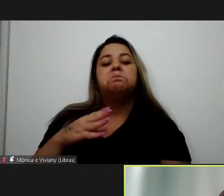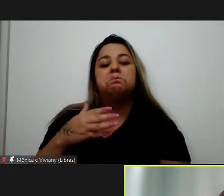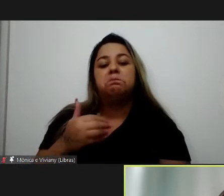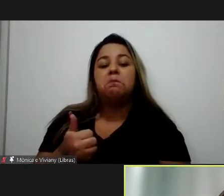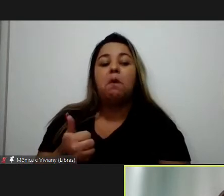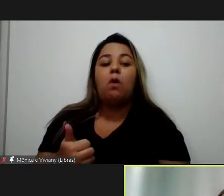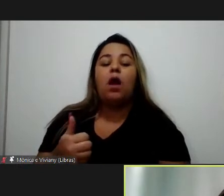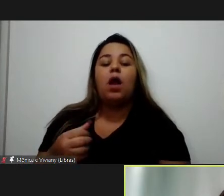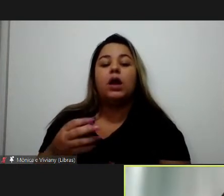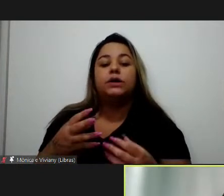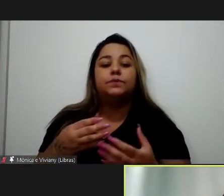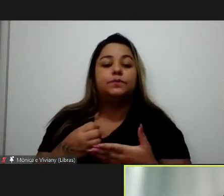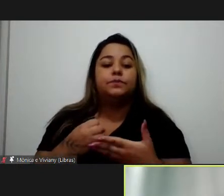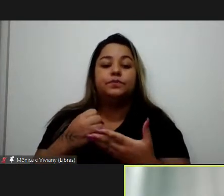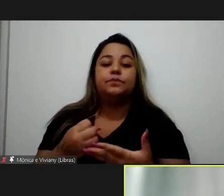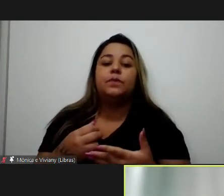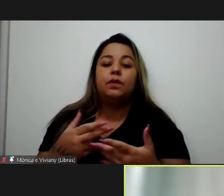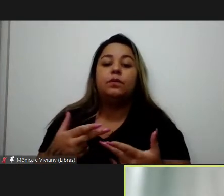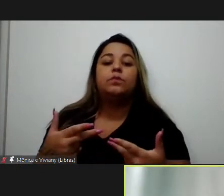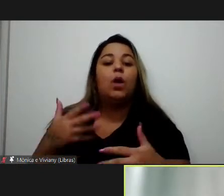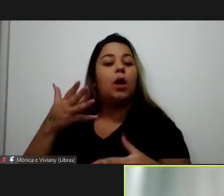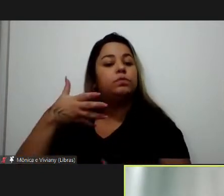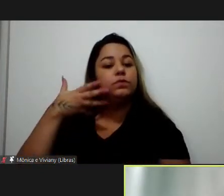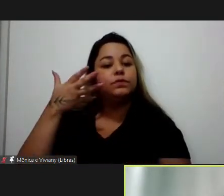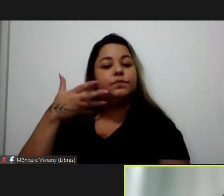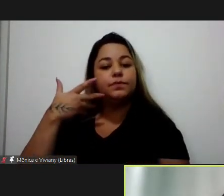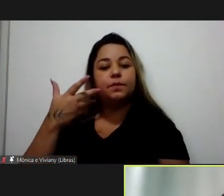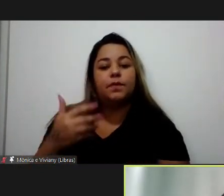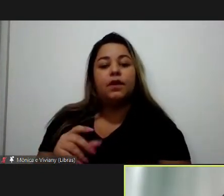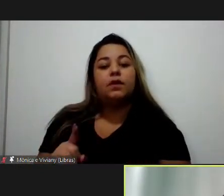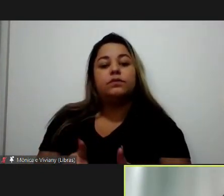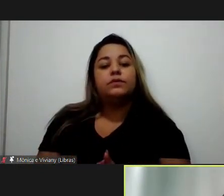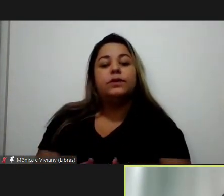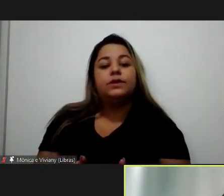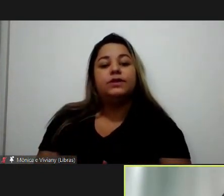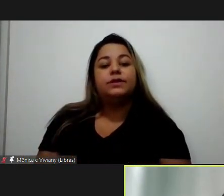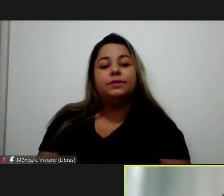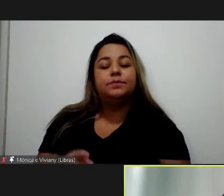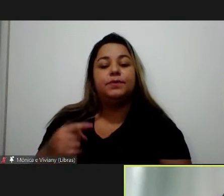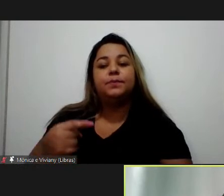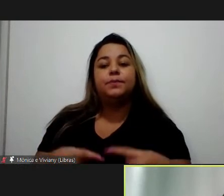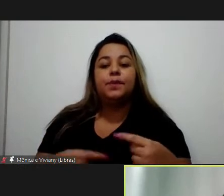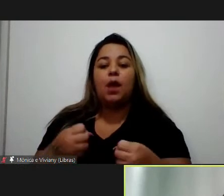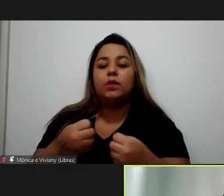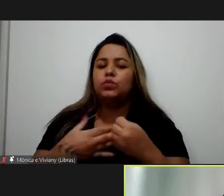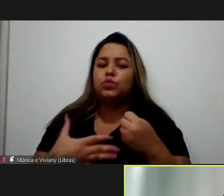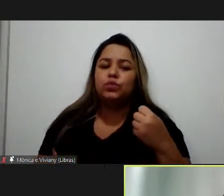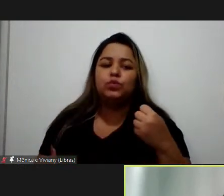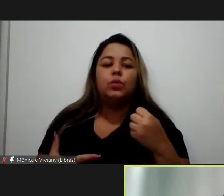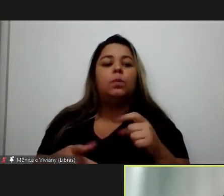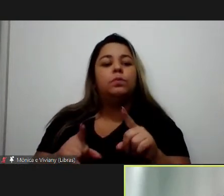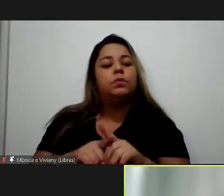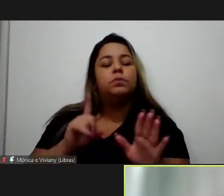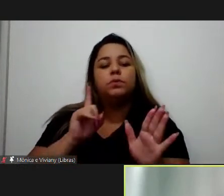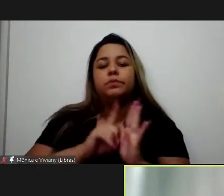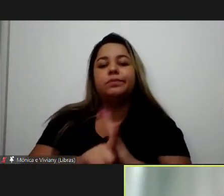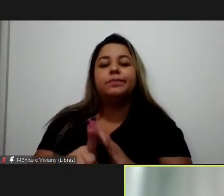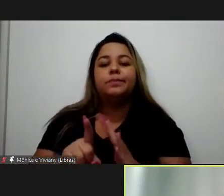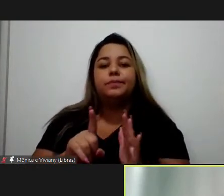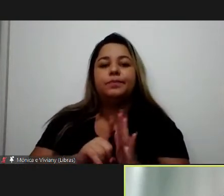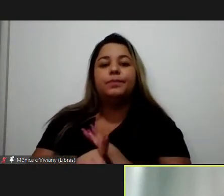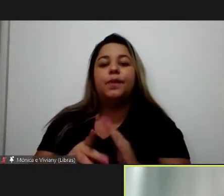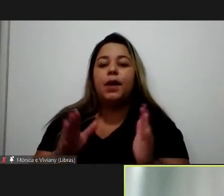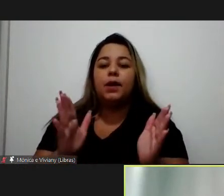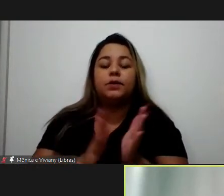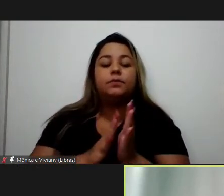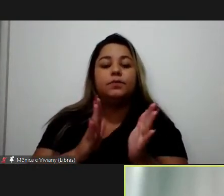your contributions here to our table for our debate. We have a lot of interaction in